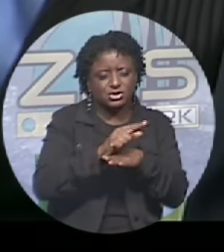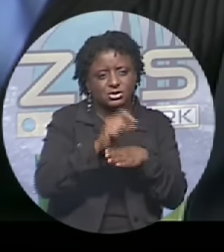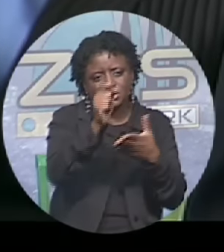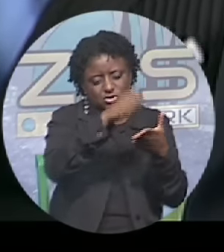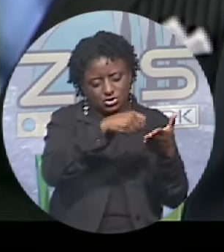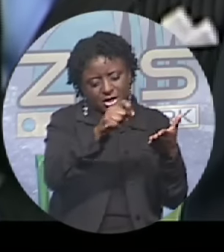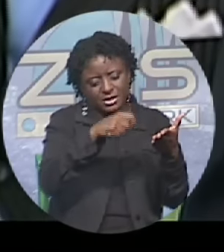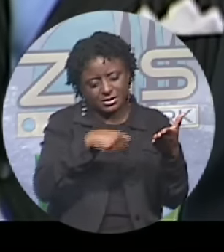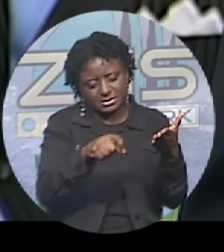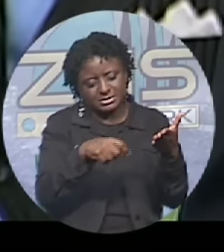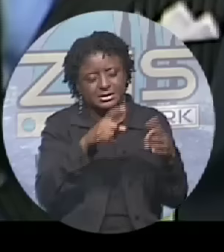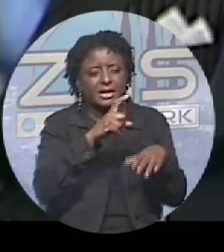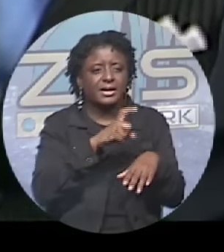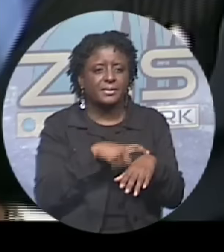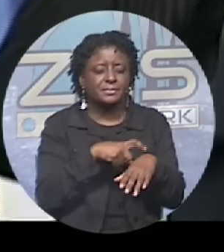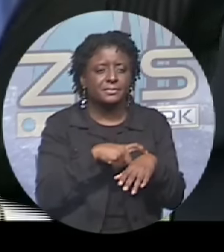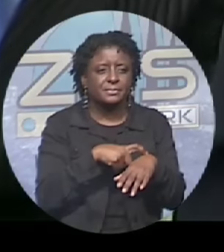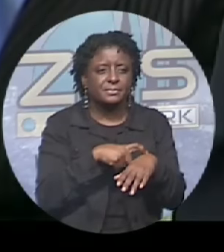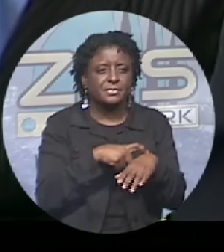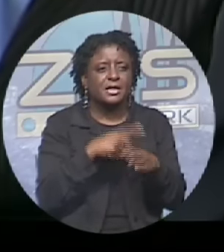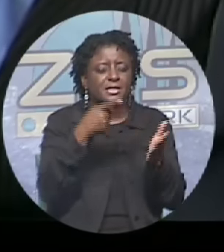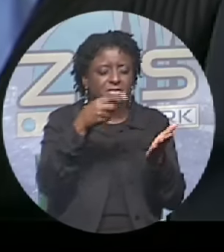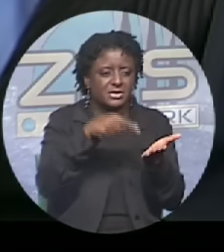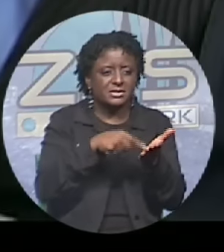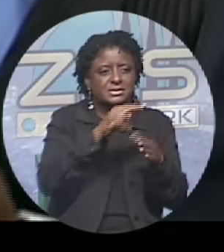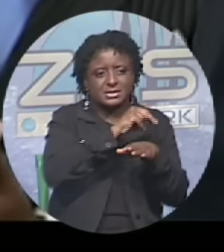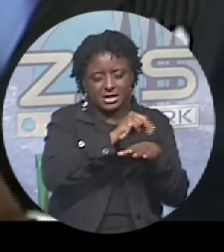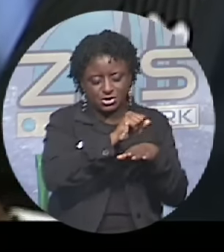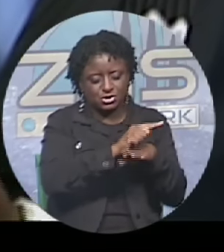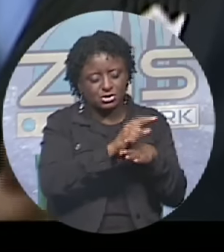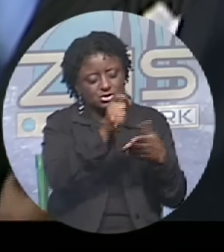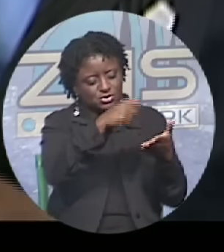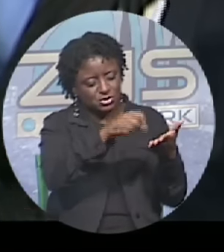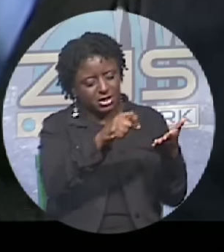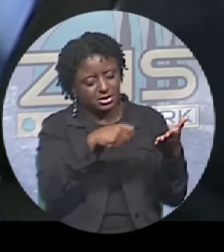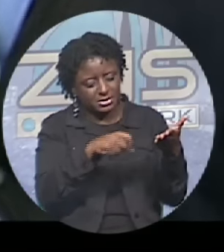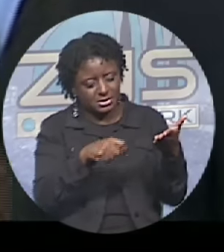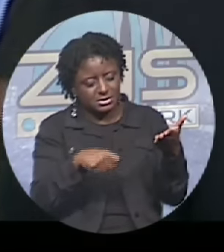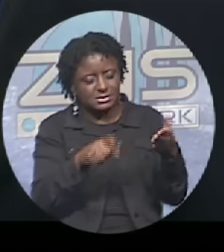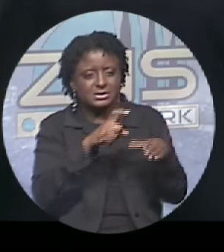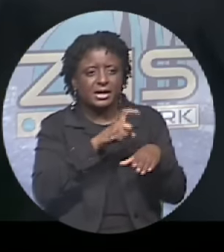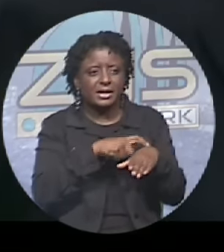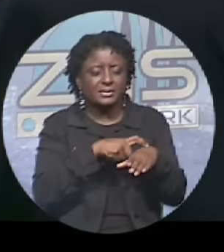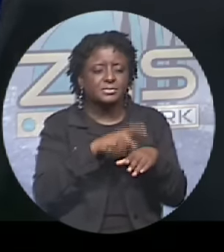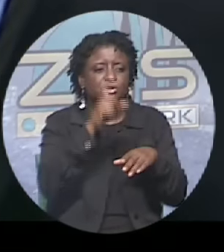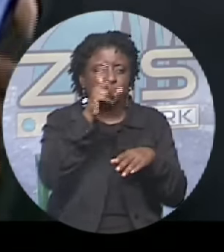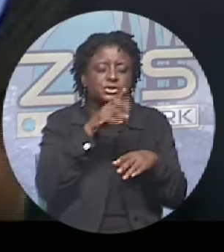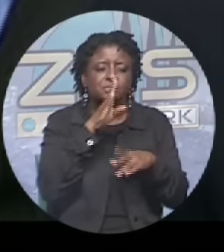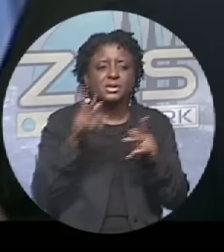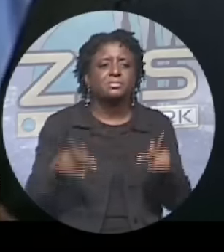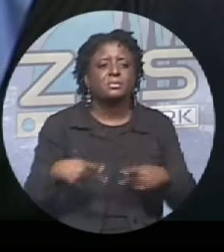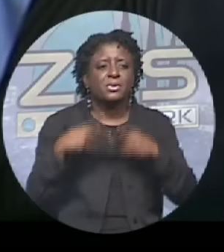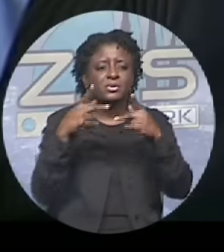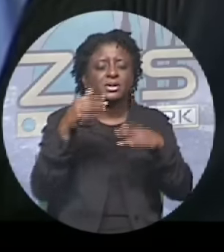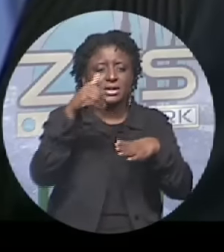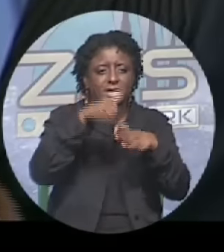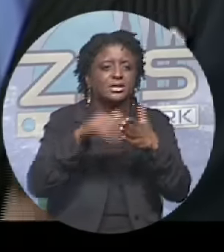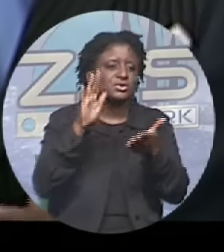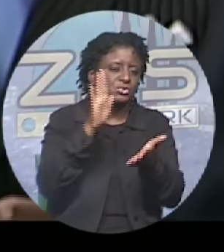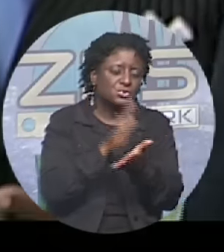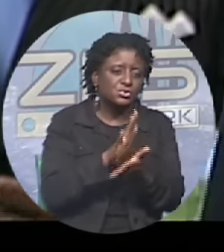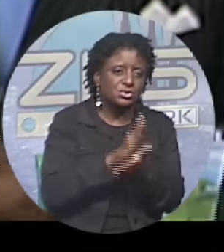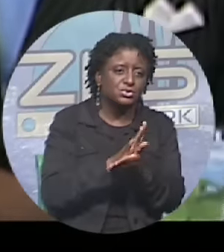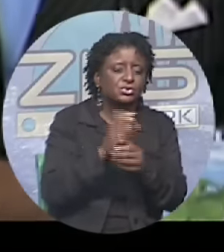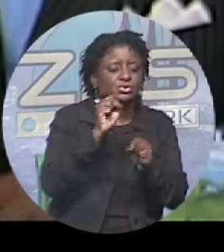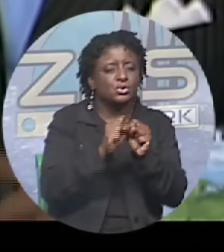Mr. Speaker, I term it, this national check time should also be promoted in the schools so